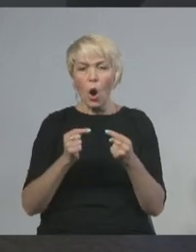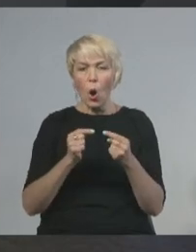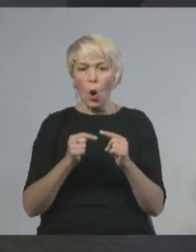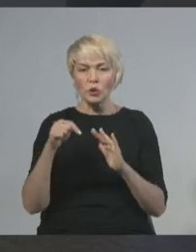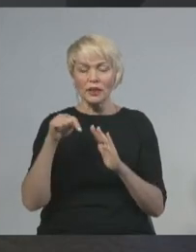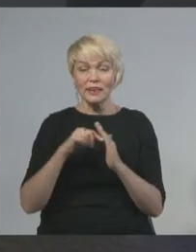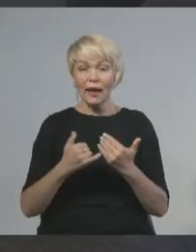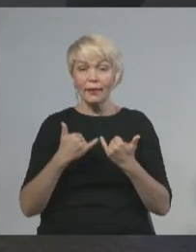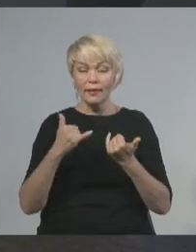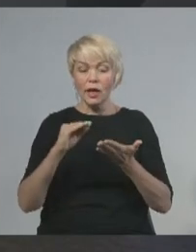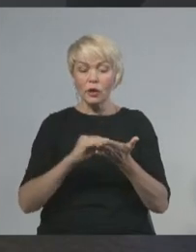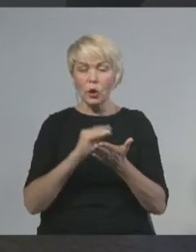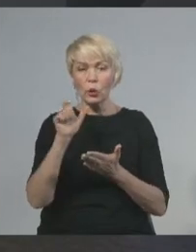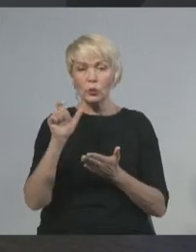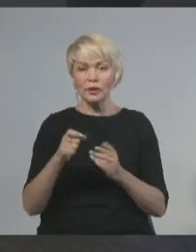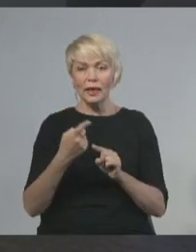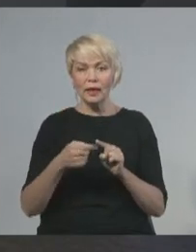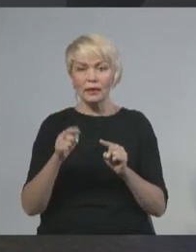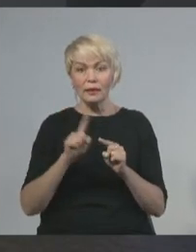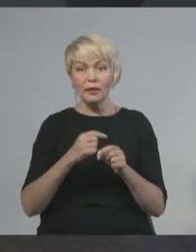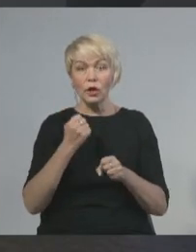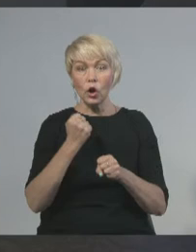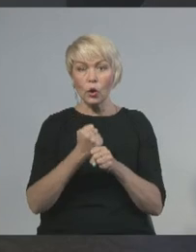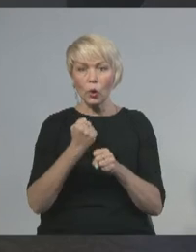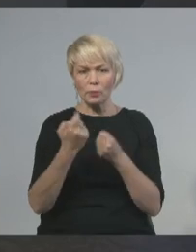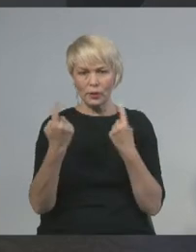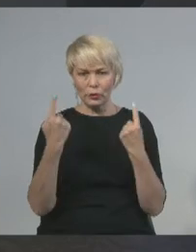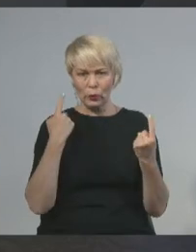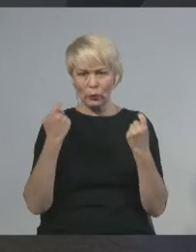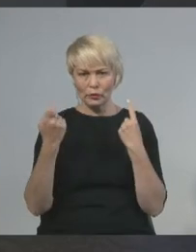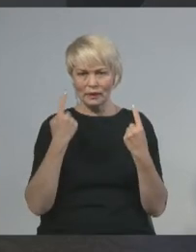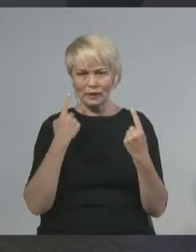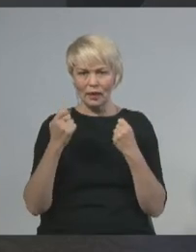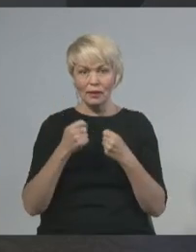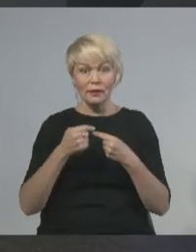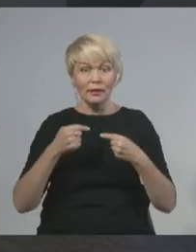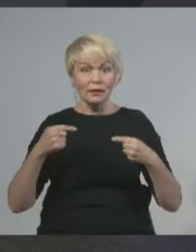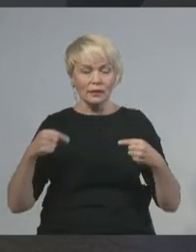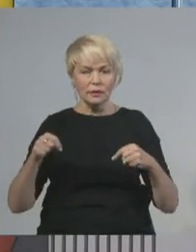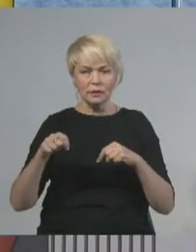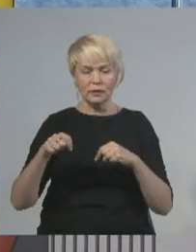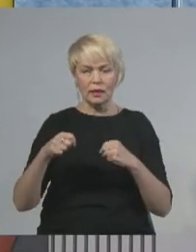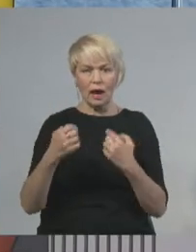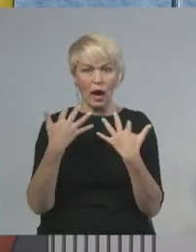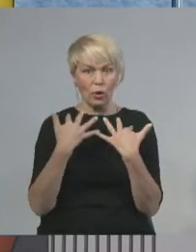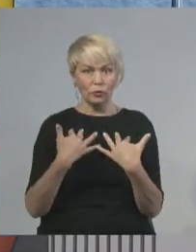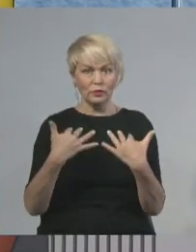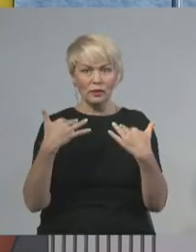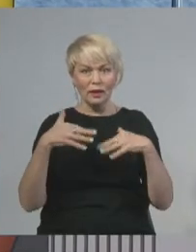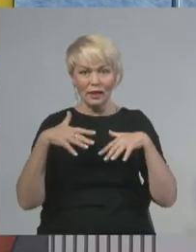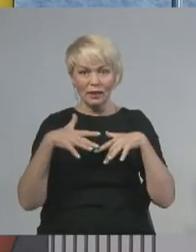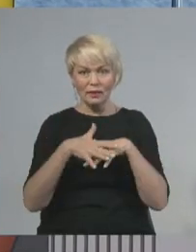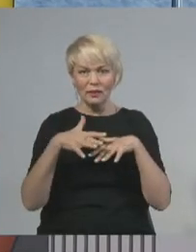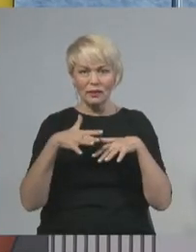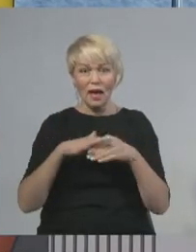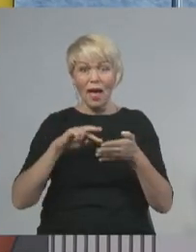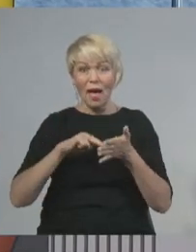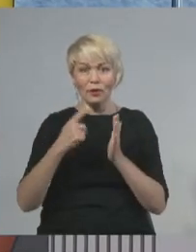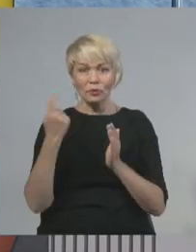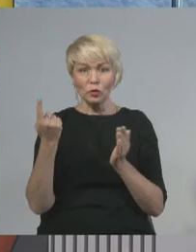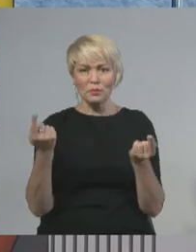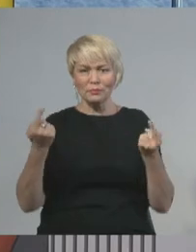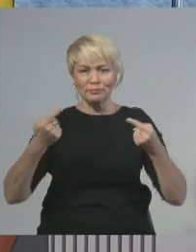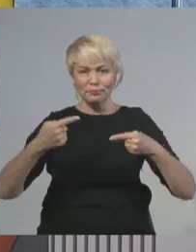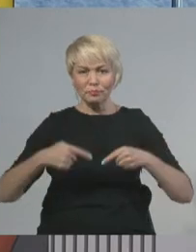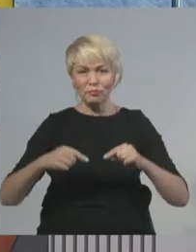just figures but what does it mean for journalists who create content or any other audience who reads so the